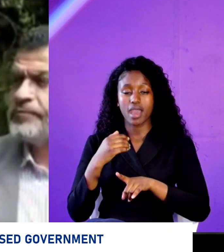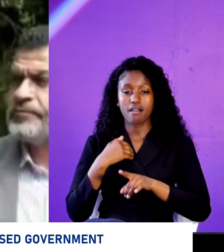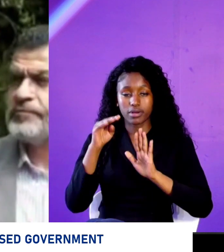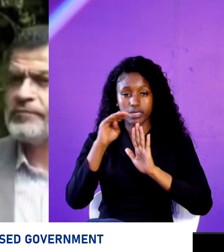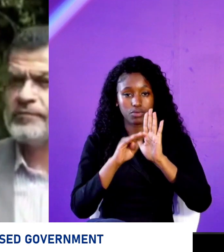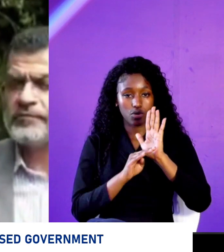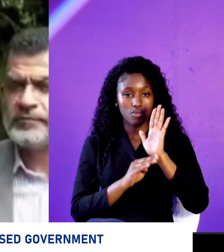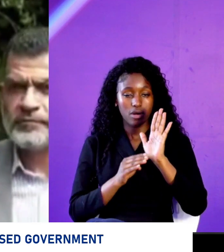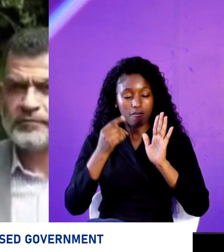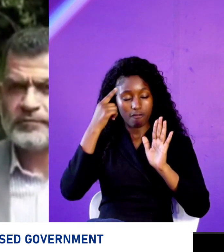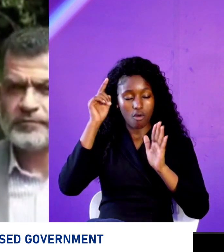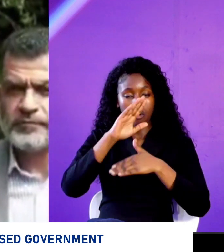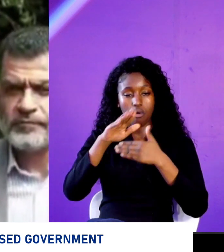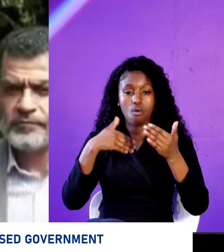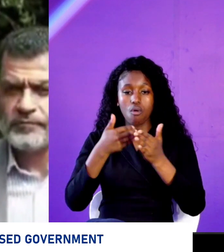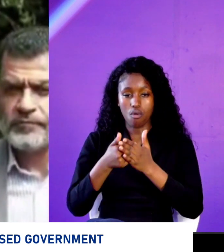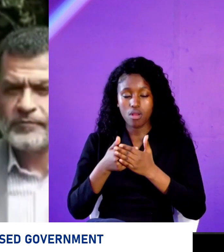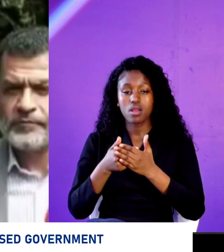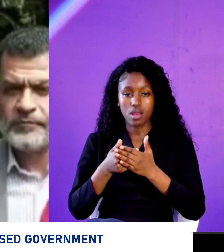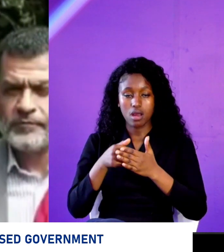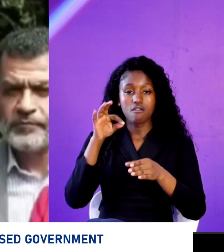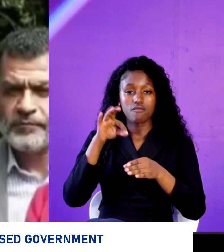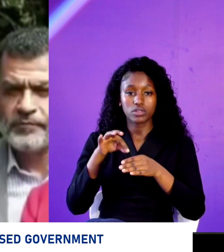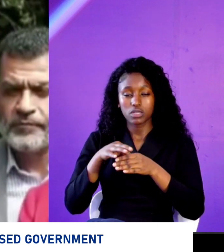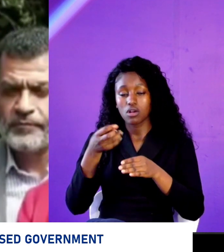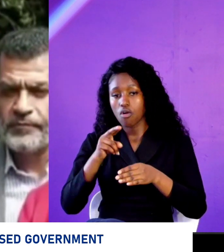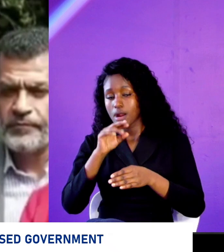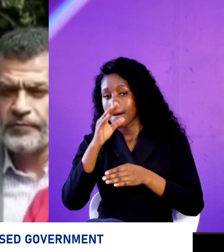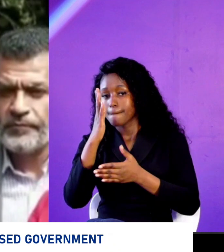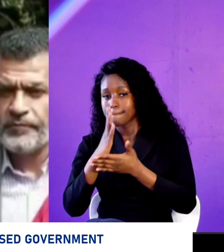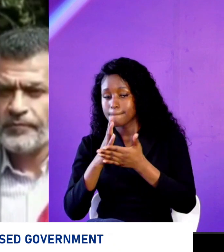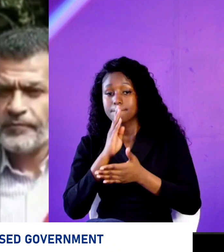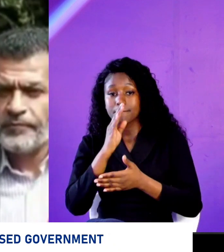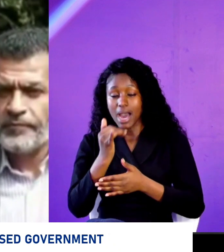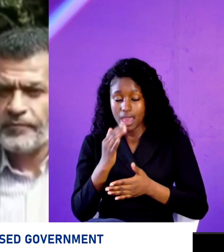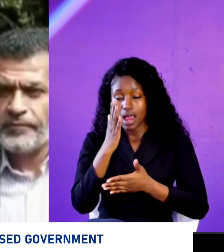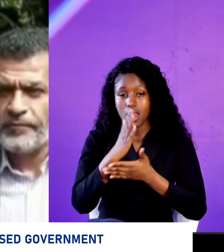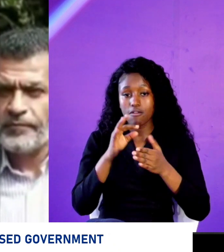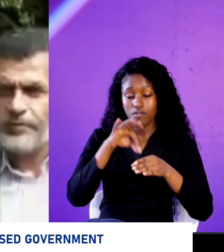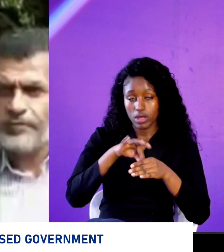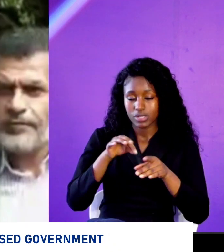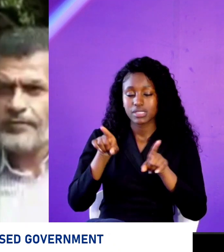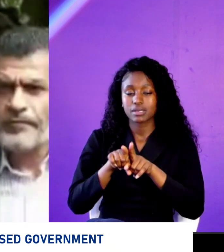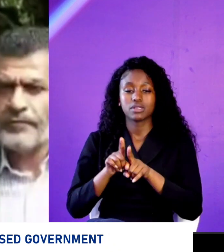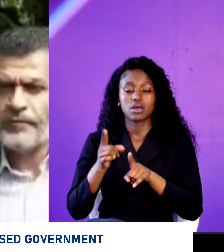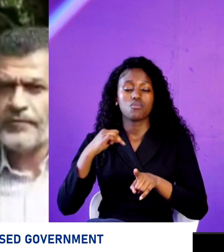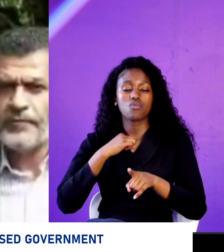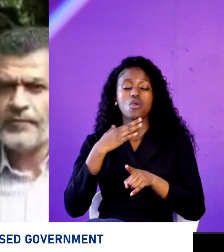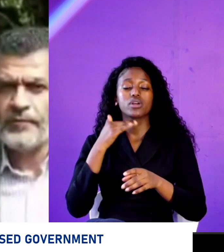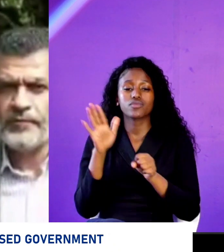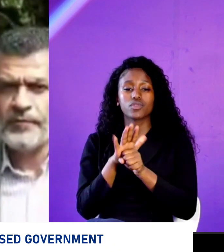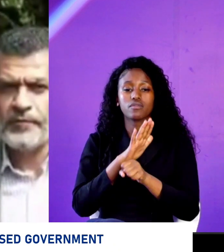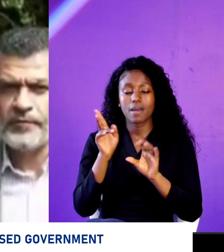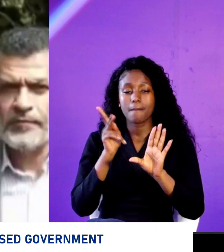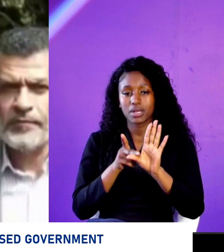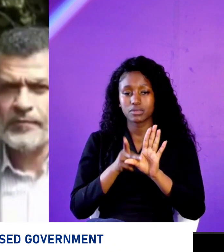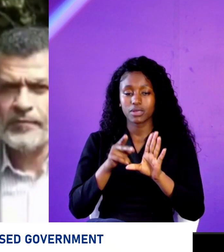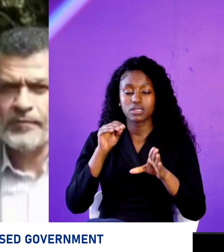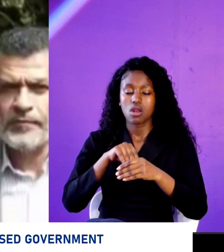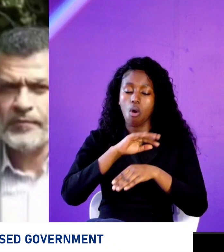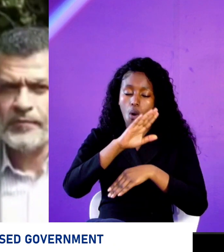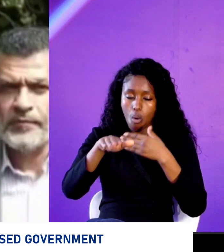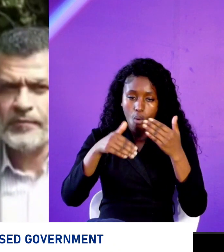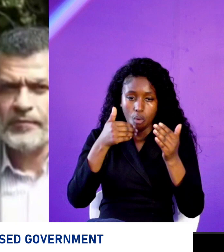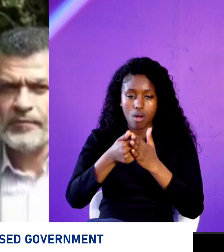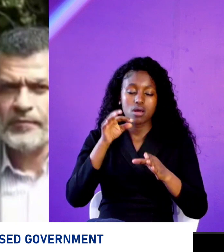all upcoming by-elections, and the resolution of this committee is that ODM will fully participate in all of those